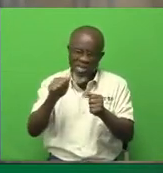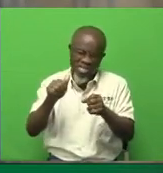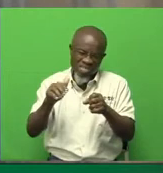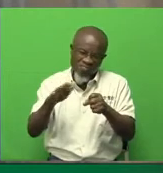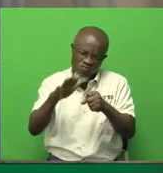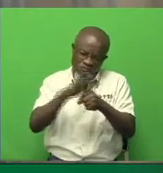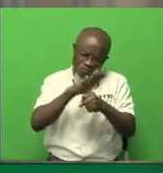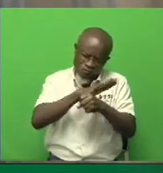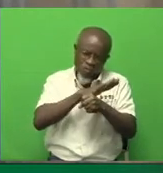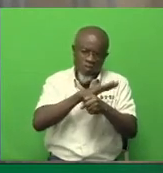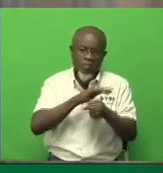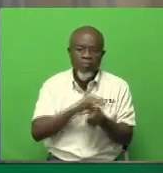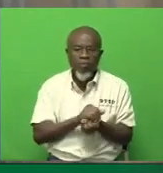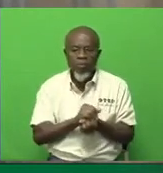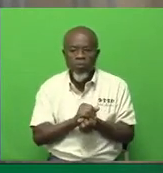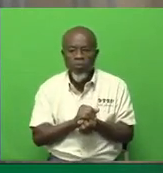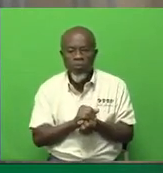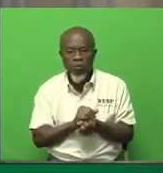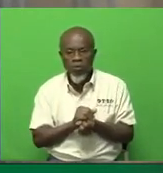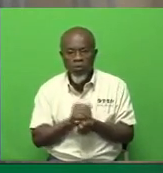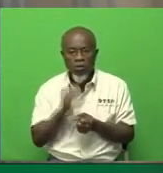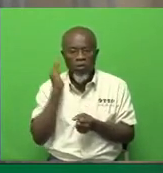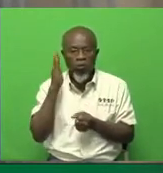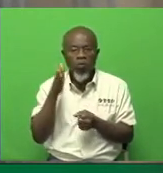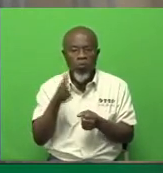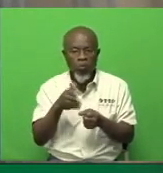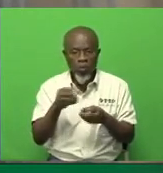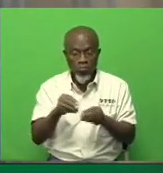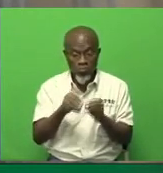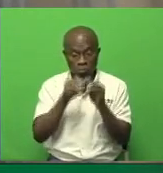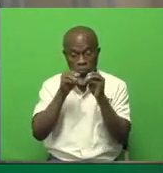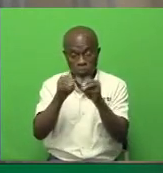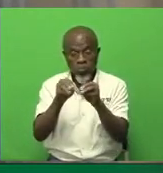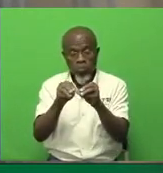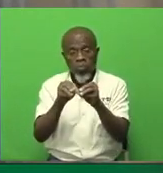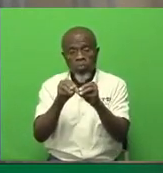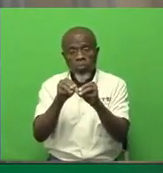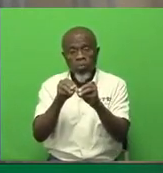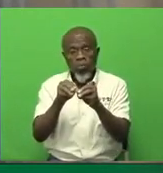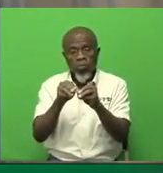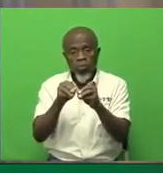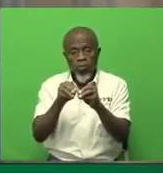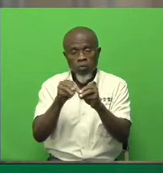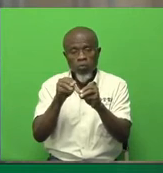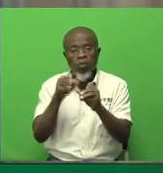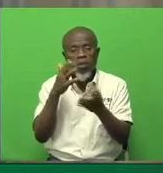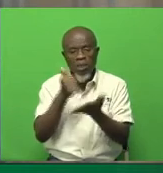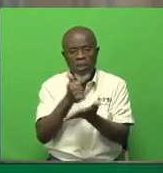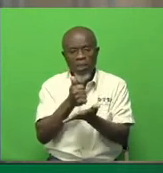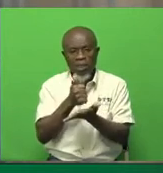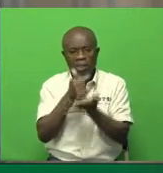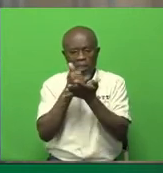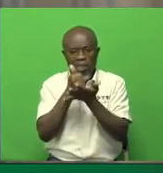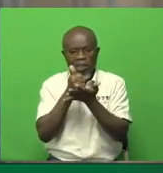we will implement a health card to monitor dispensing of medication and detection of abuse